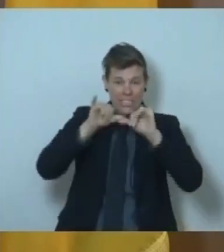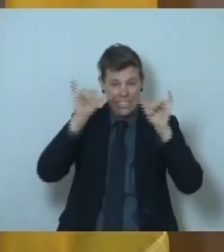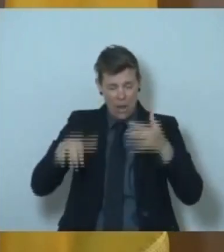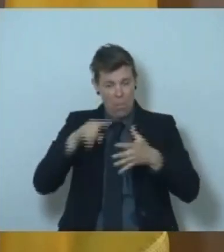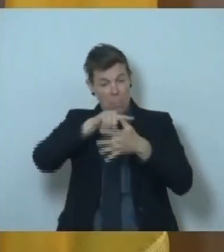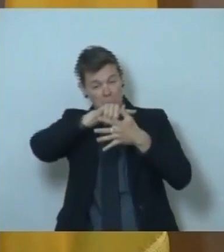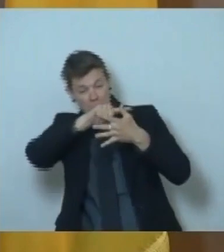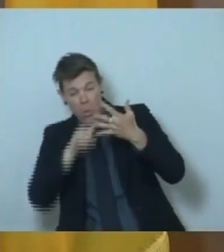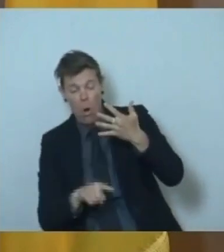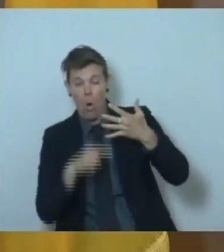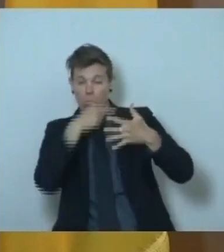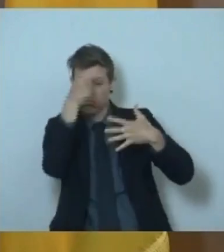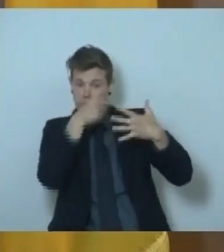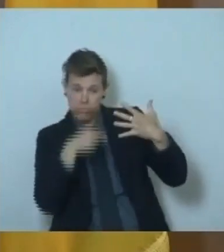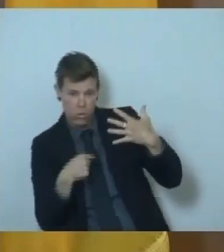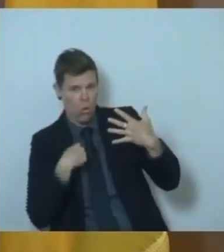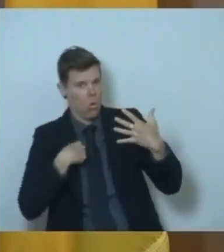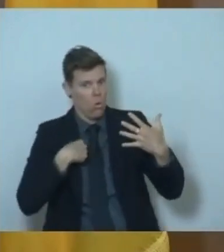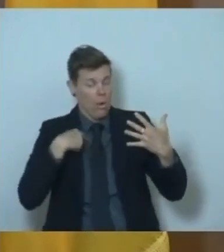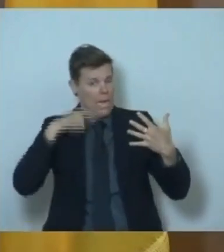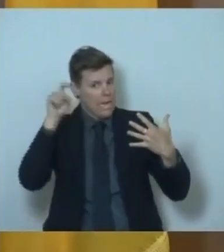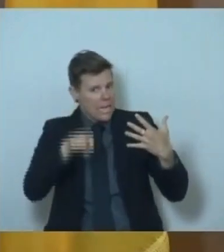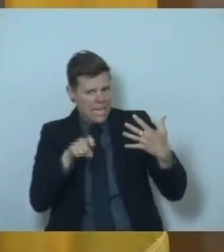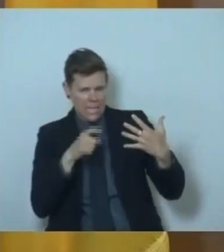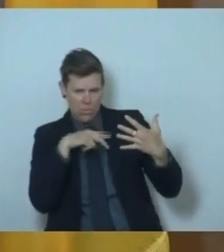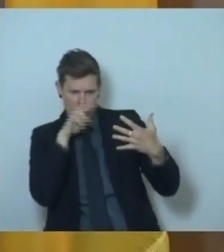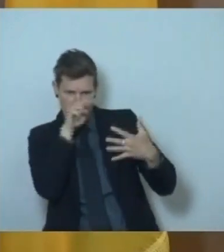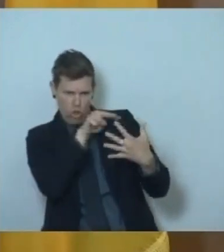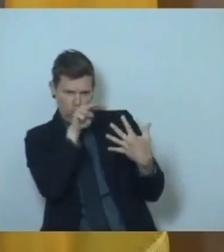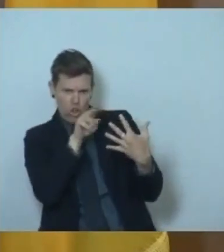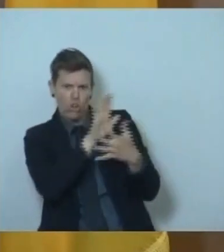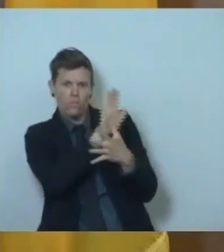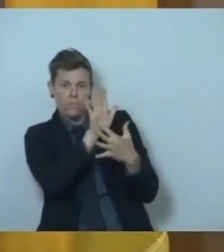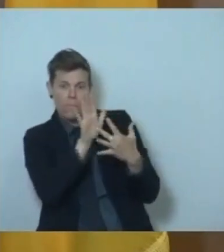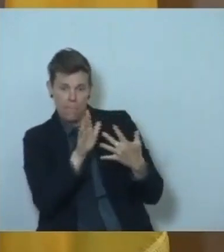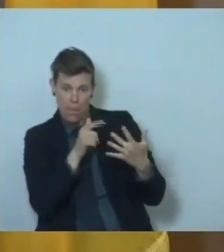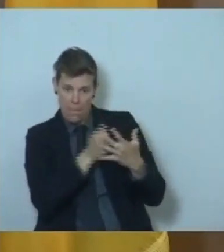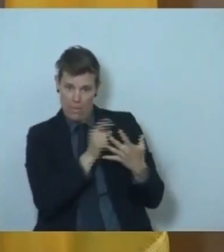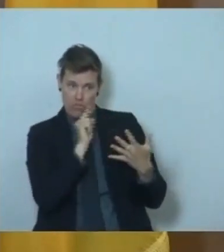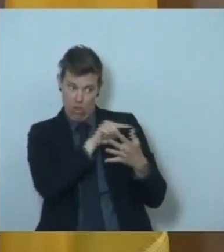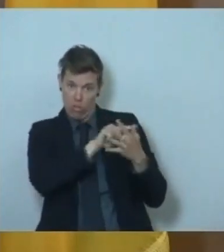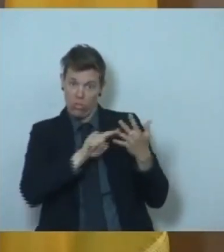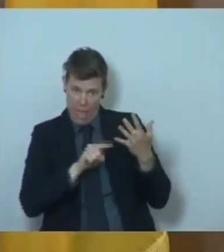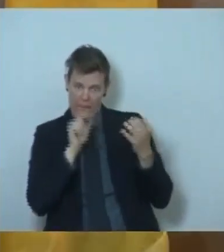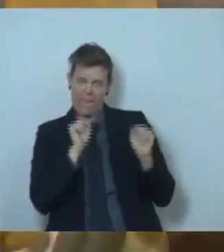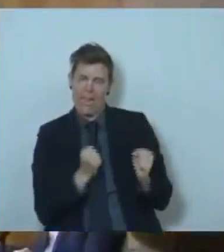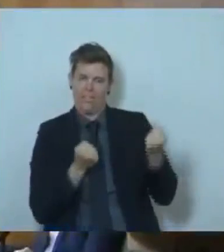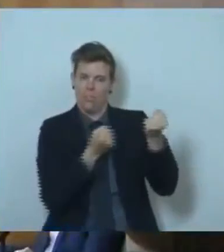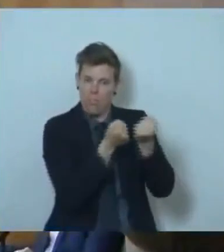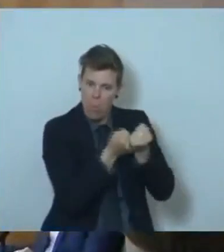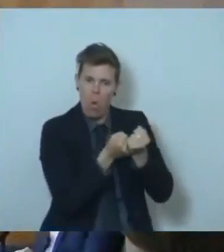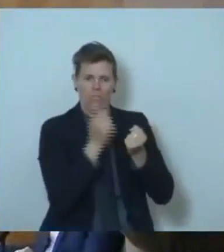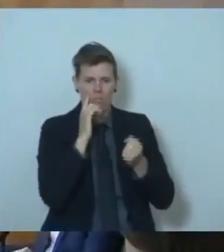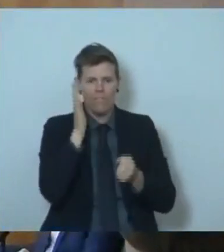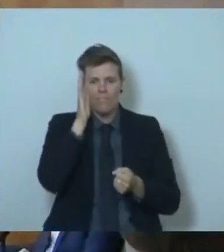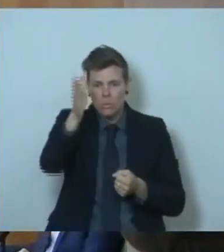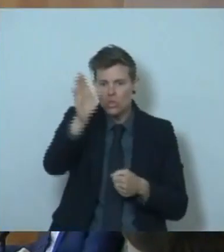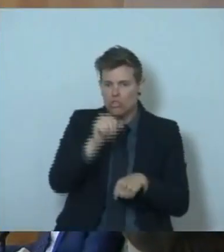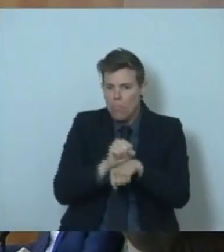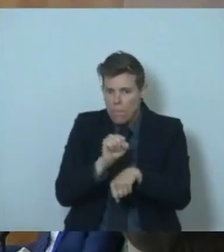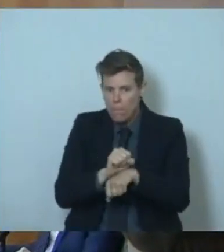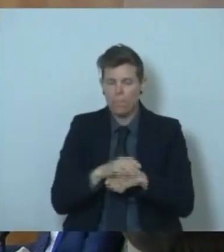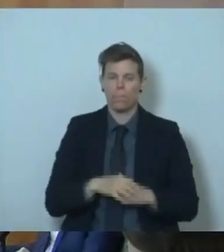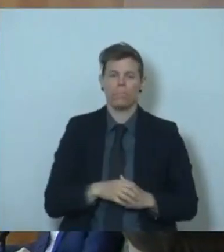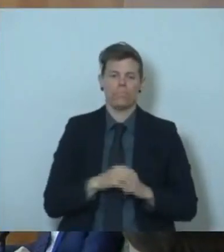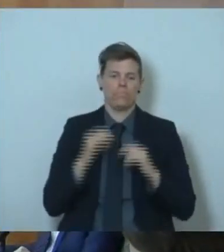really in good places all the way through the next legislative session. Nora, next question. Thank you, Governor. Next, I'm